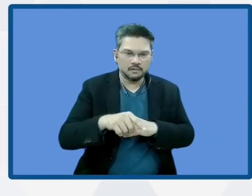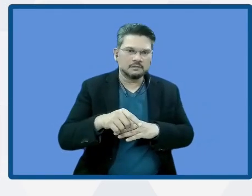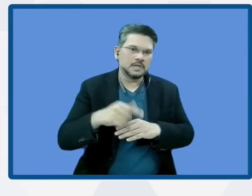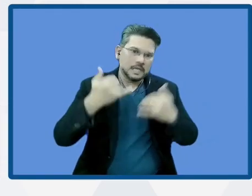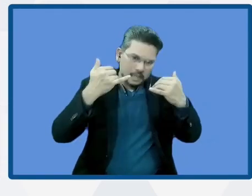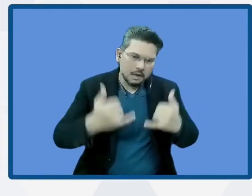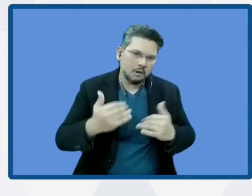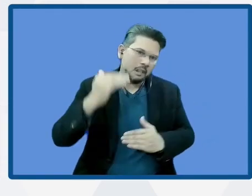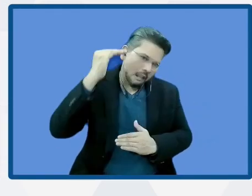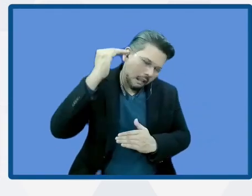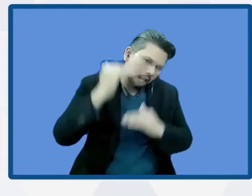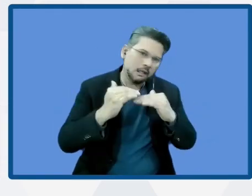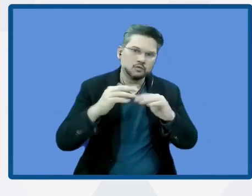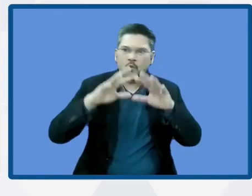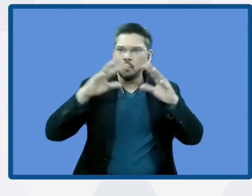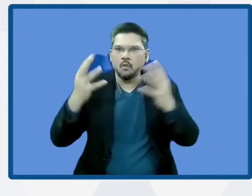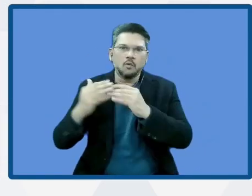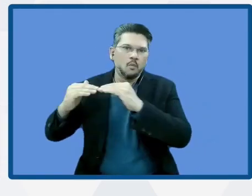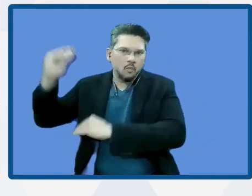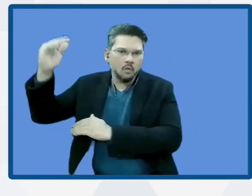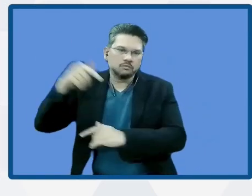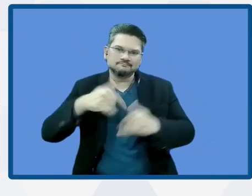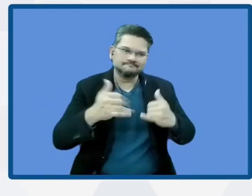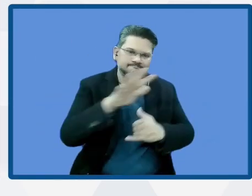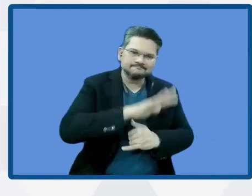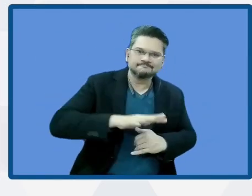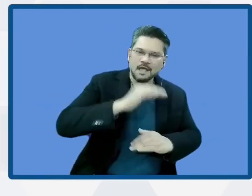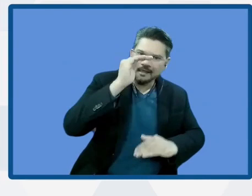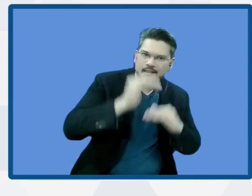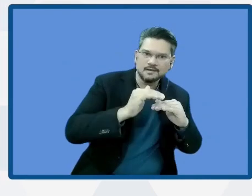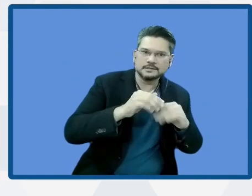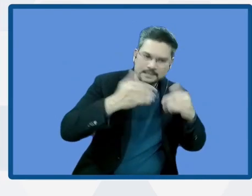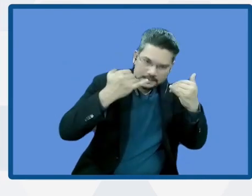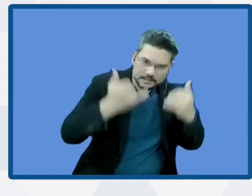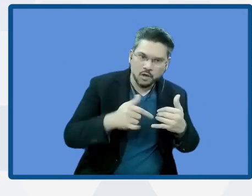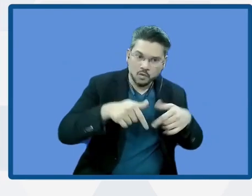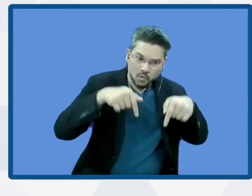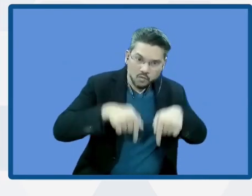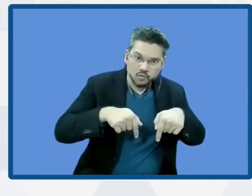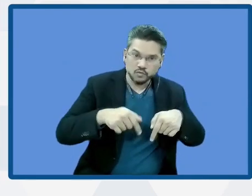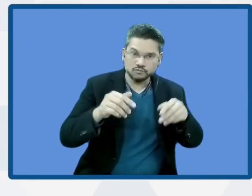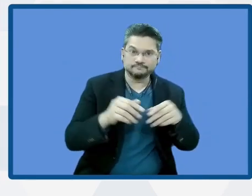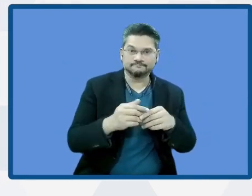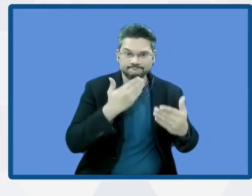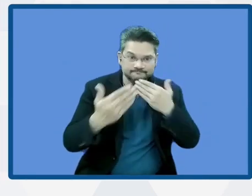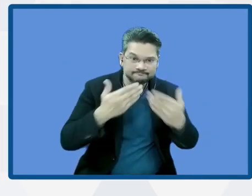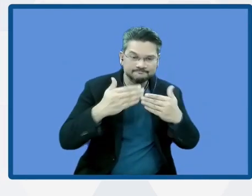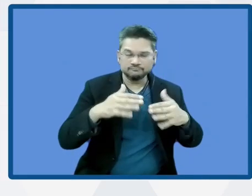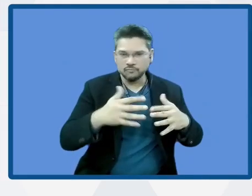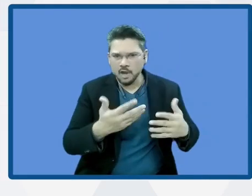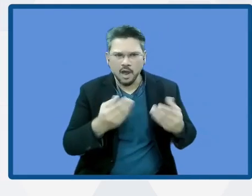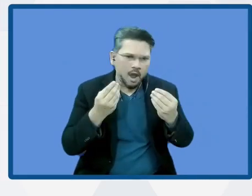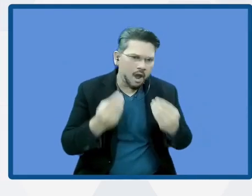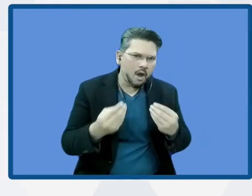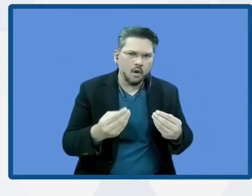level. In this event, we will learn about different ways on how science